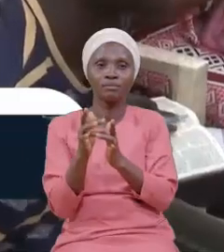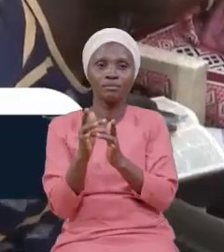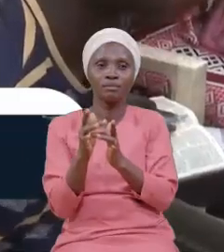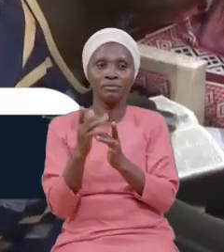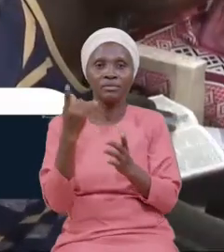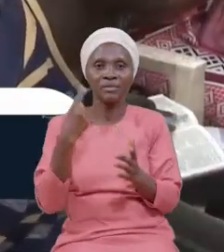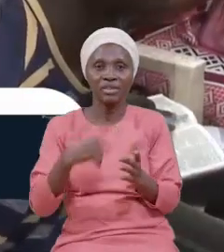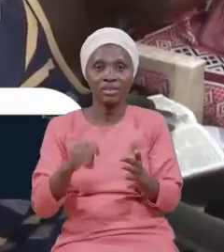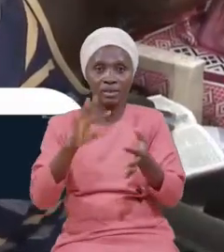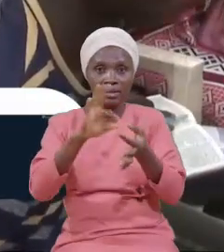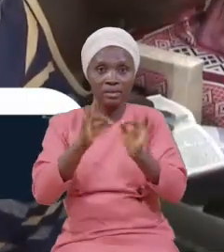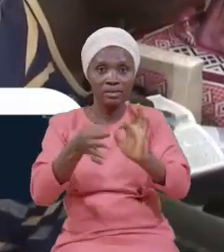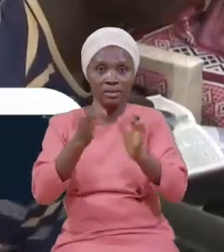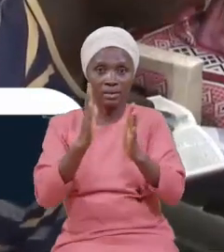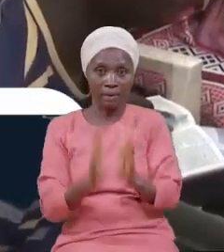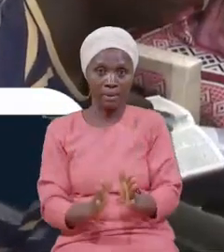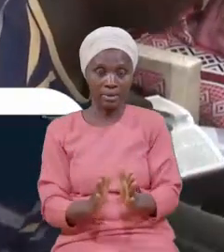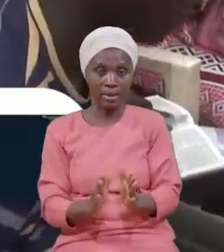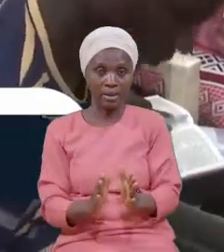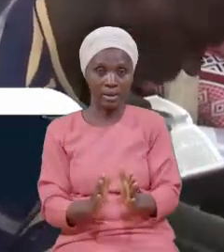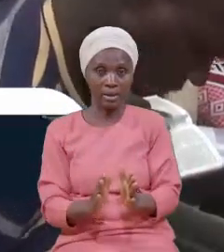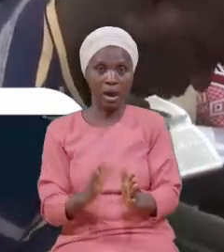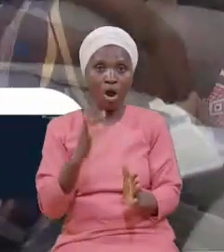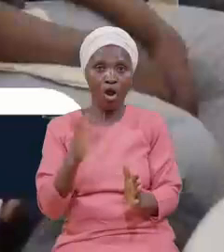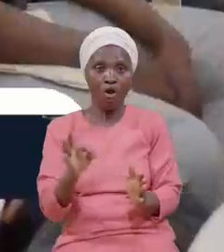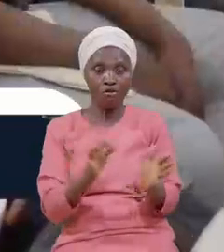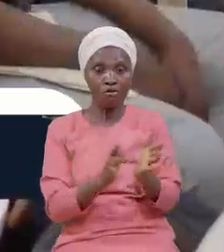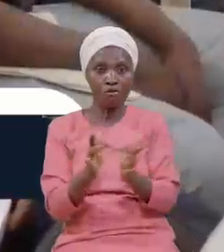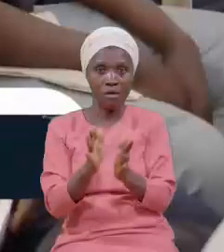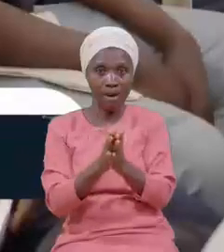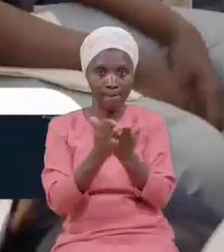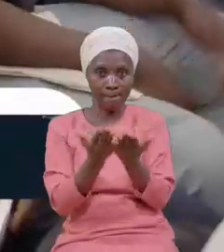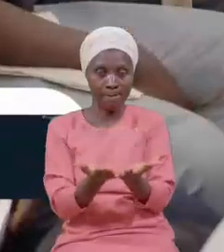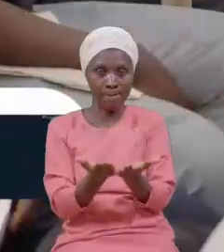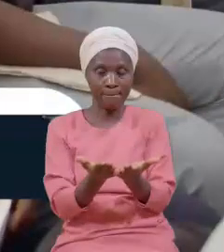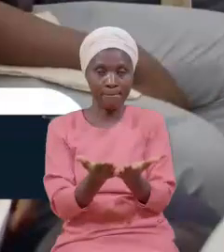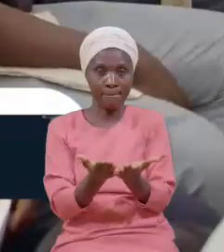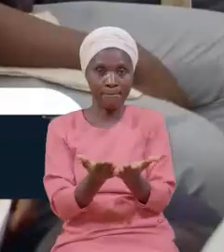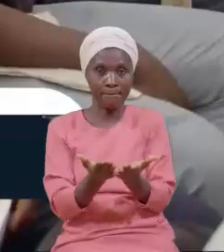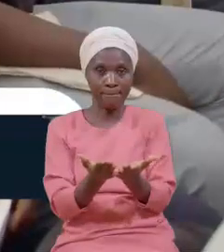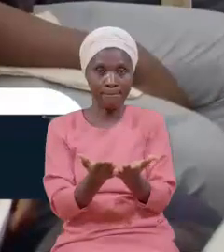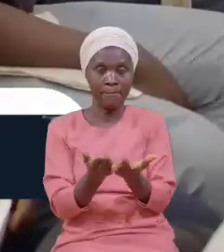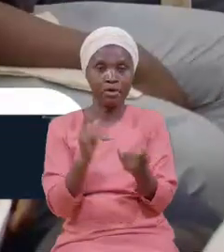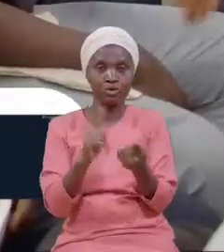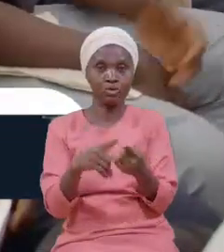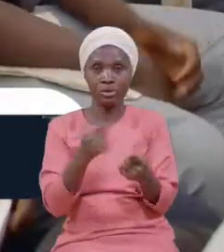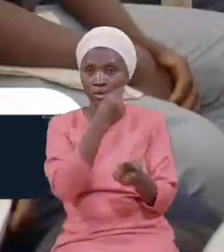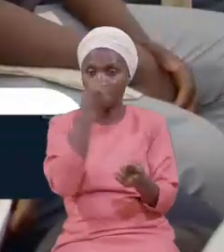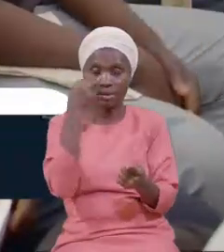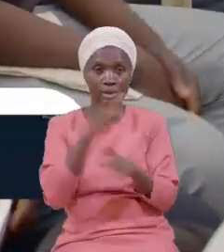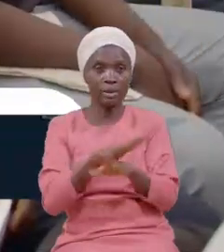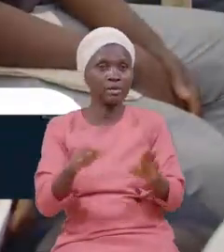interpreter of scripture to the sightless. The people who